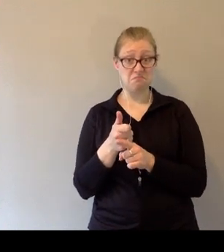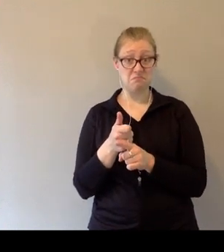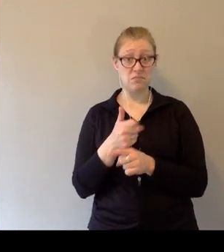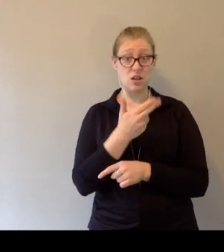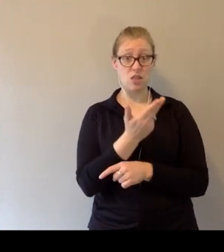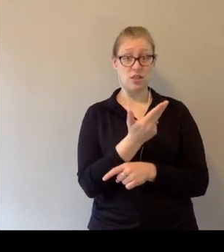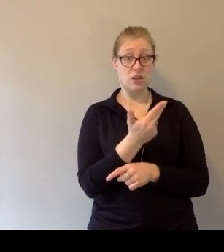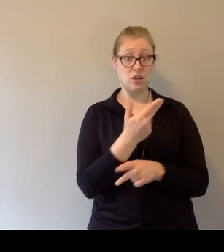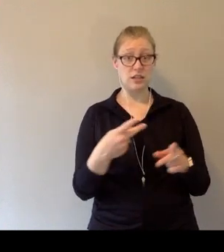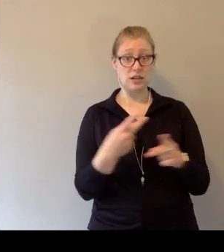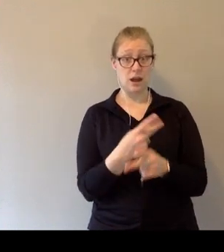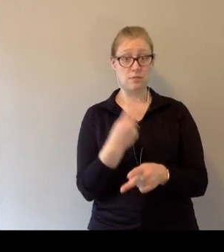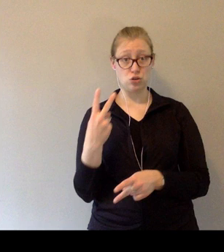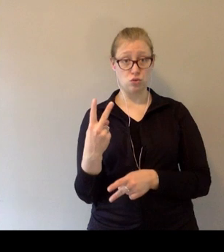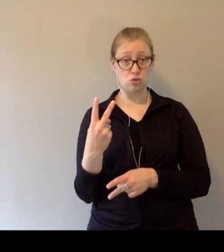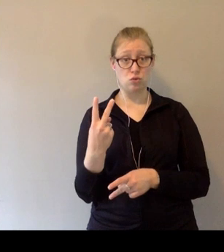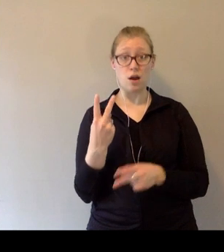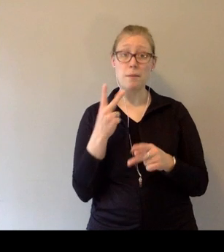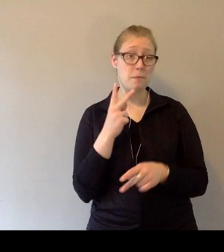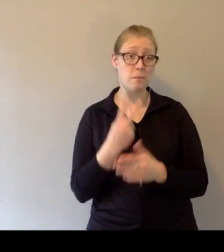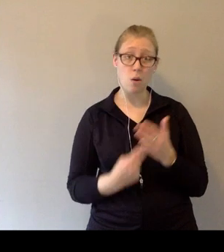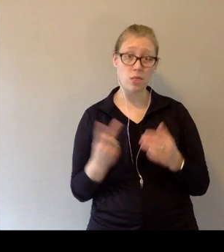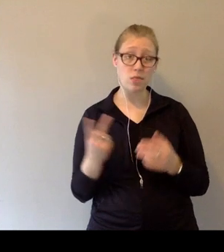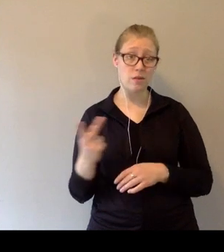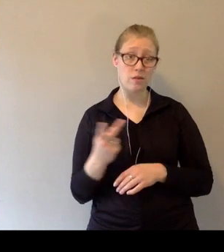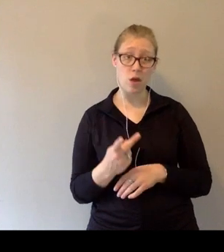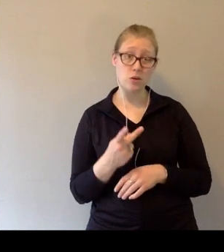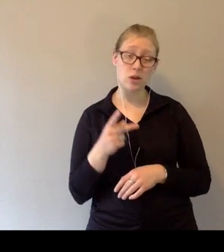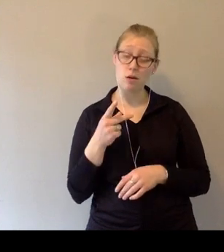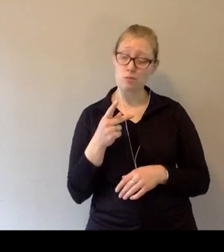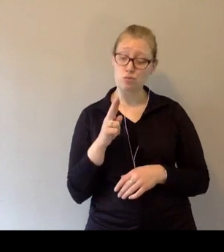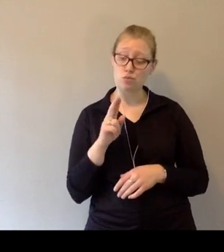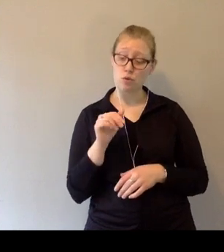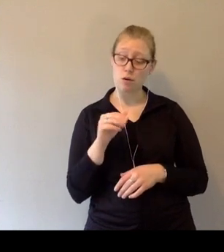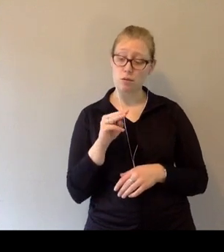13 times 2. So both of those are prime numbers. So there's no